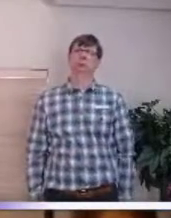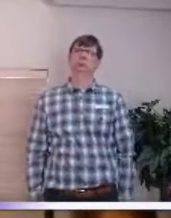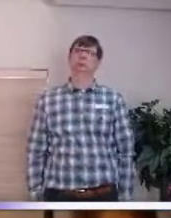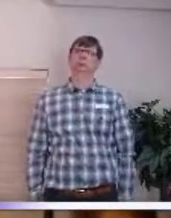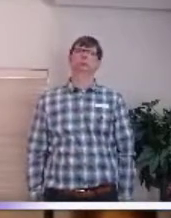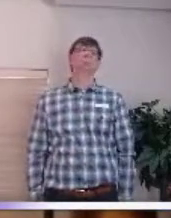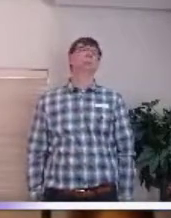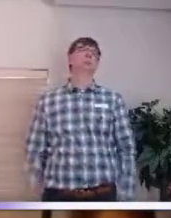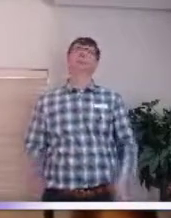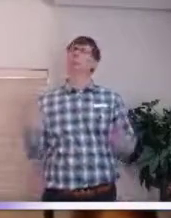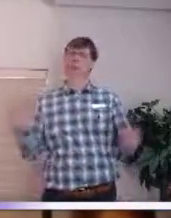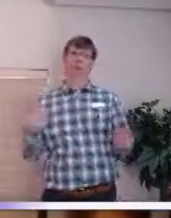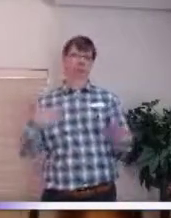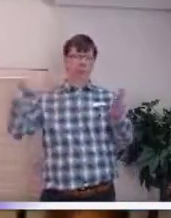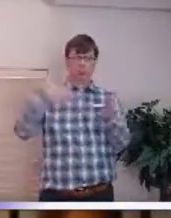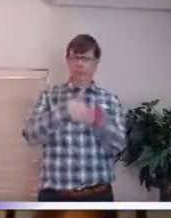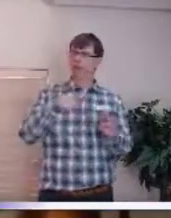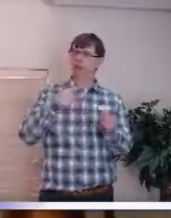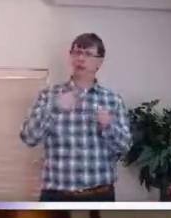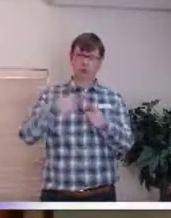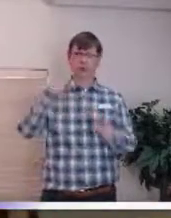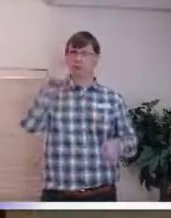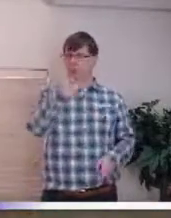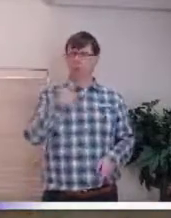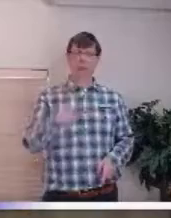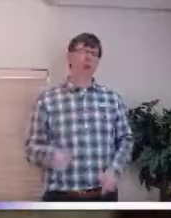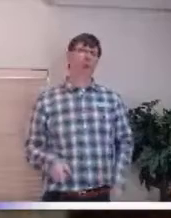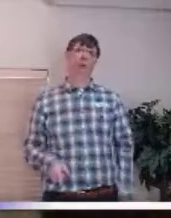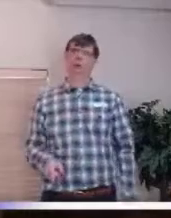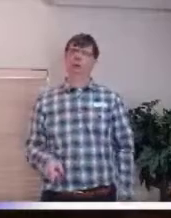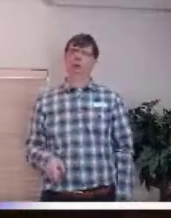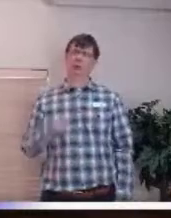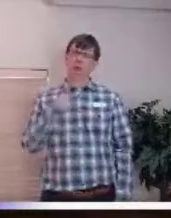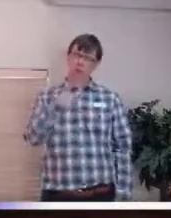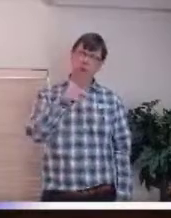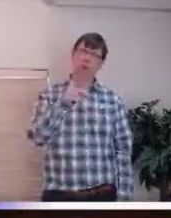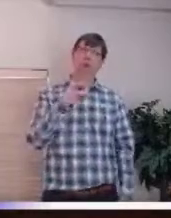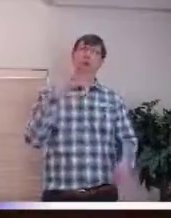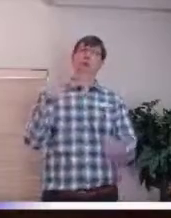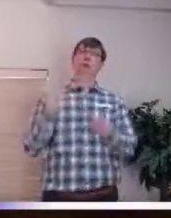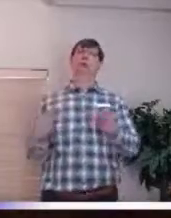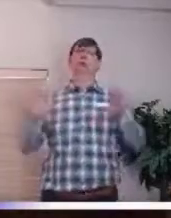Would it be the end of you? Or would you show up here?